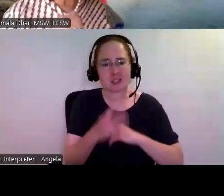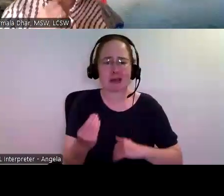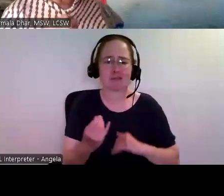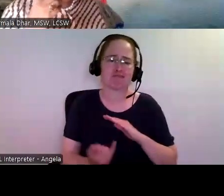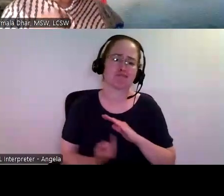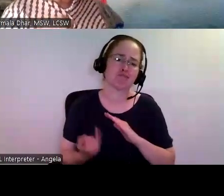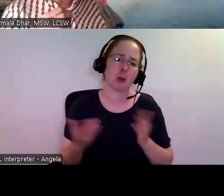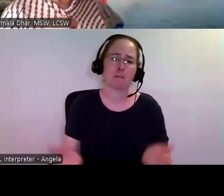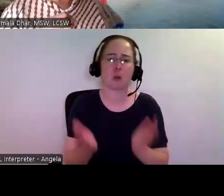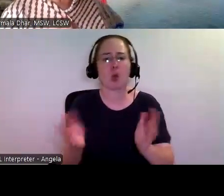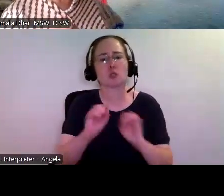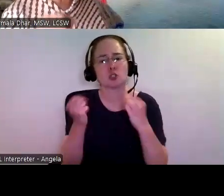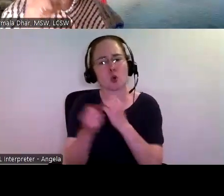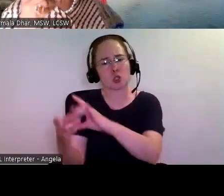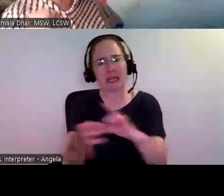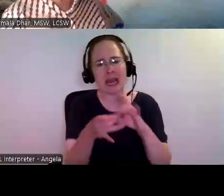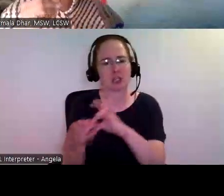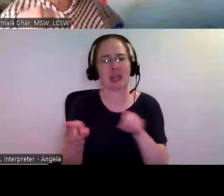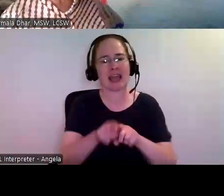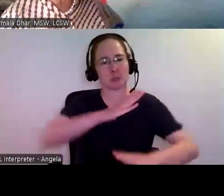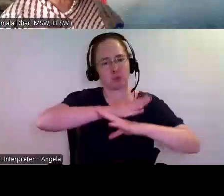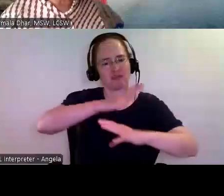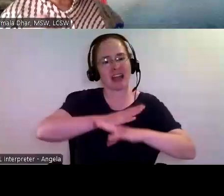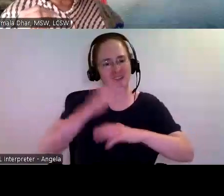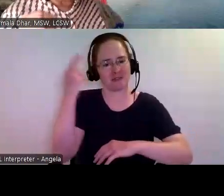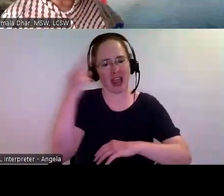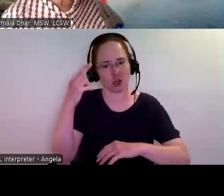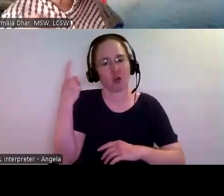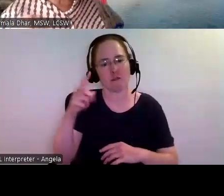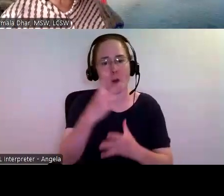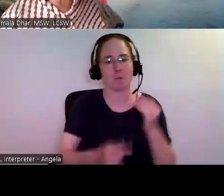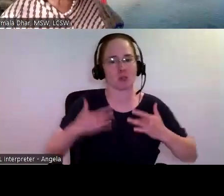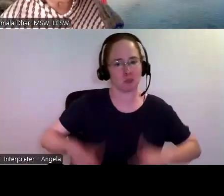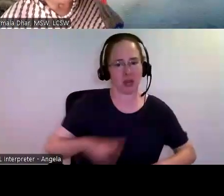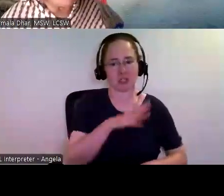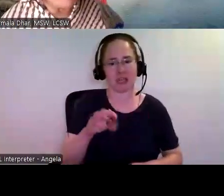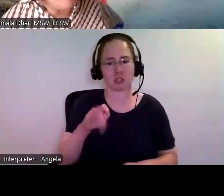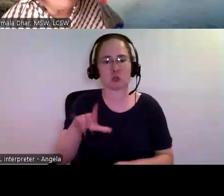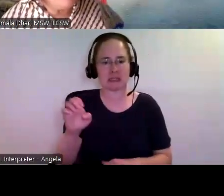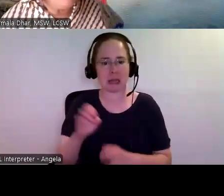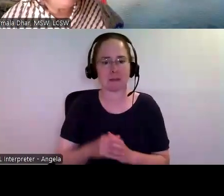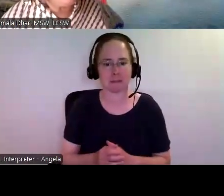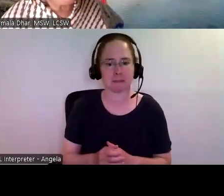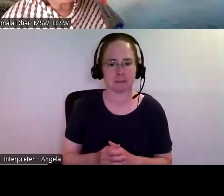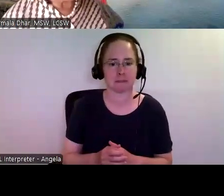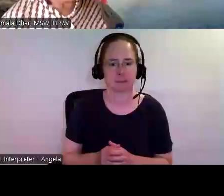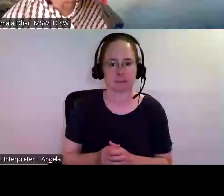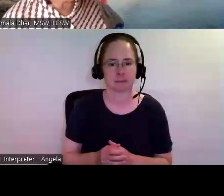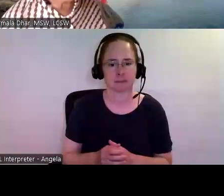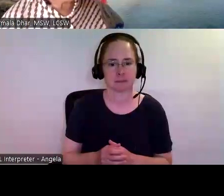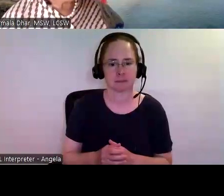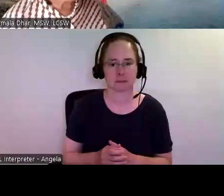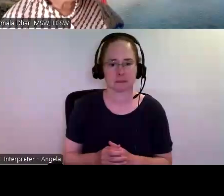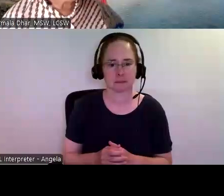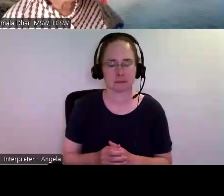and promote social connection as a protective factor for both depression and suicide. Next